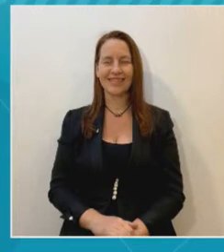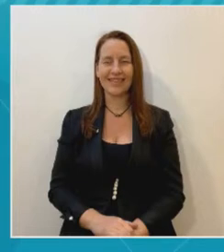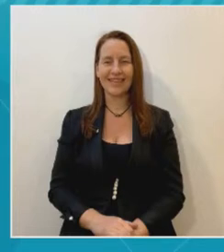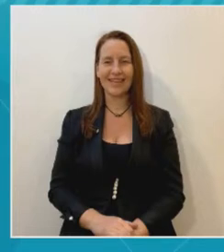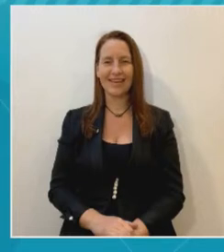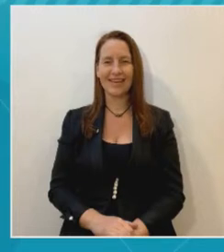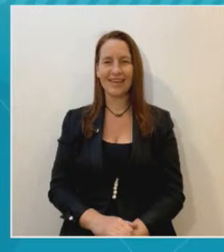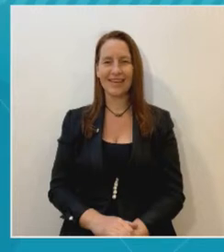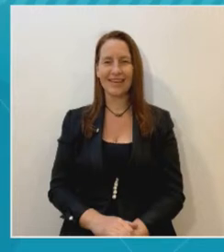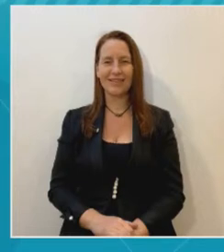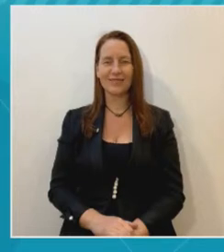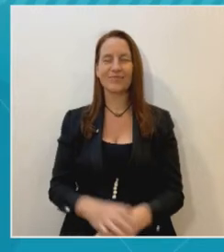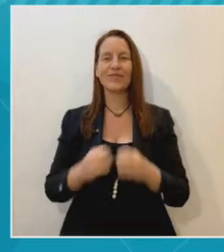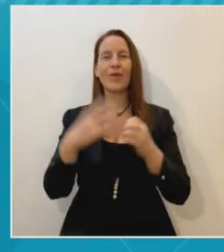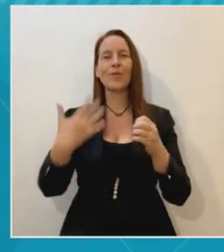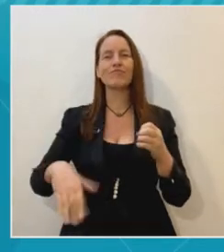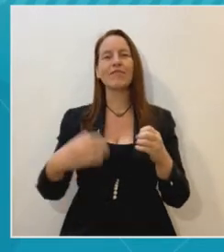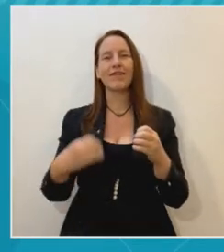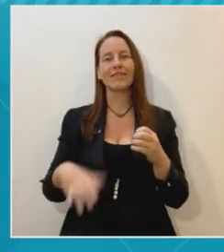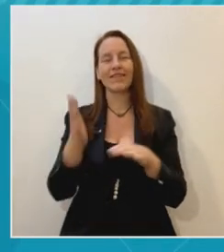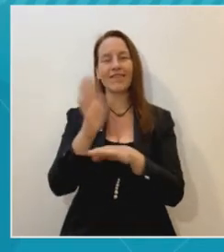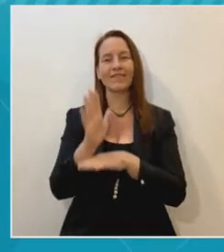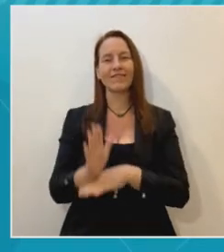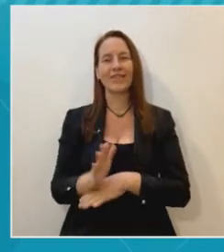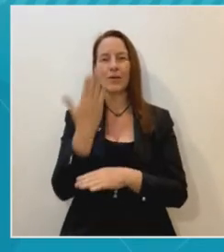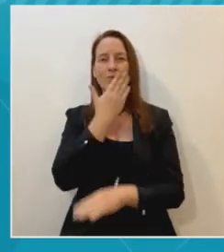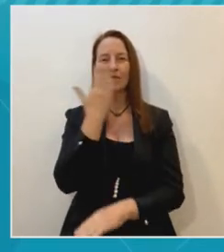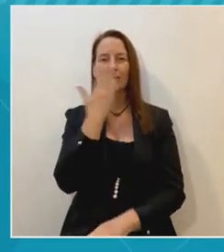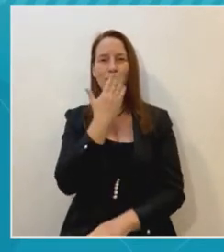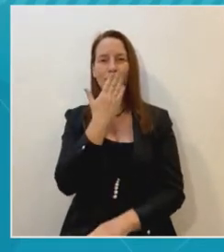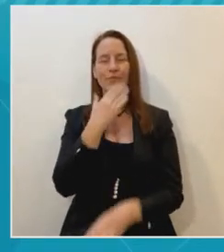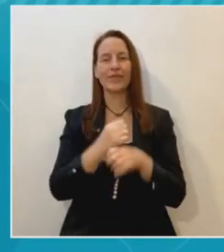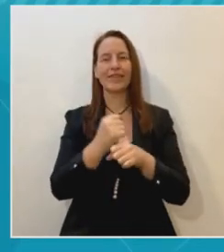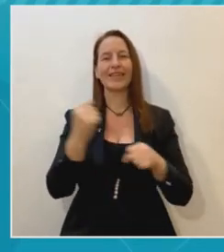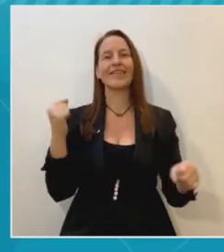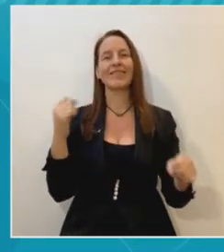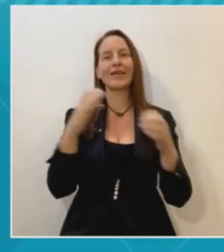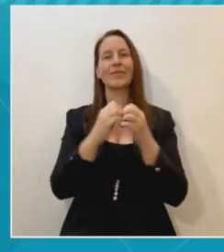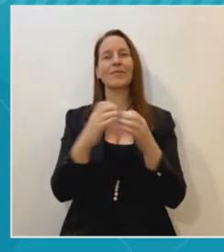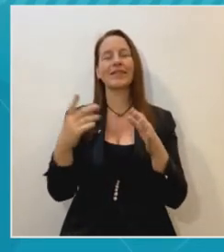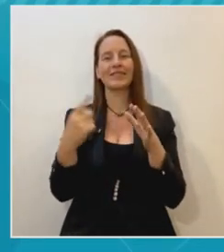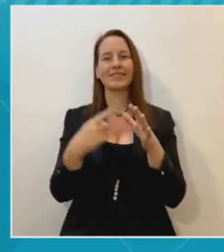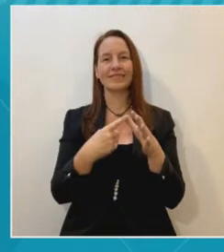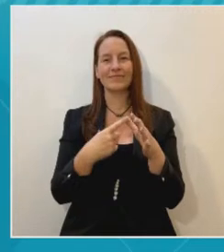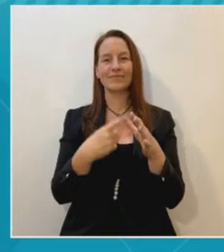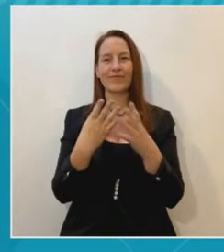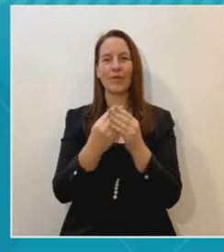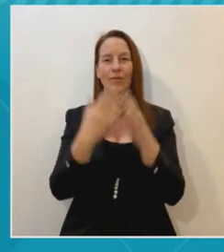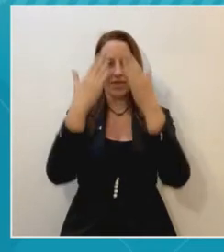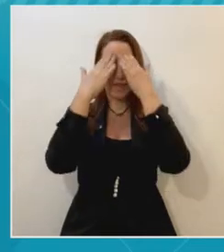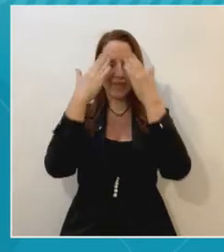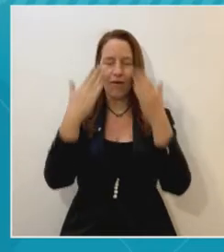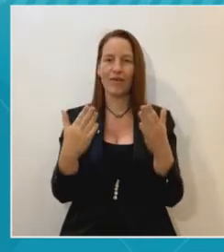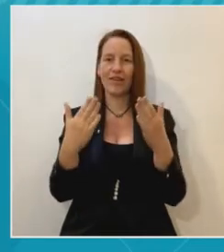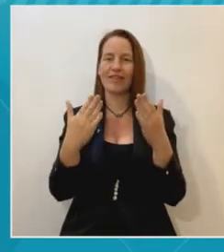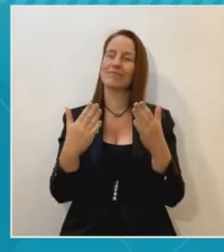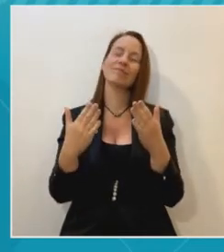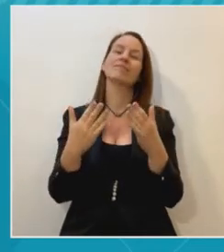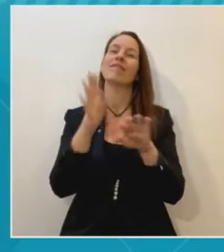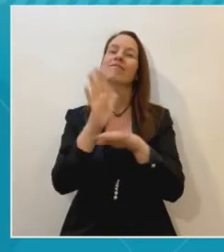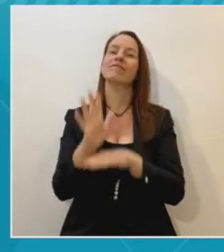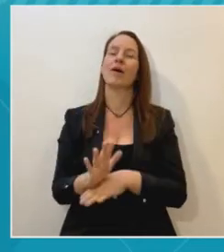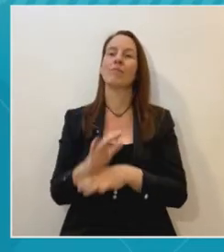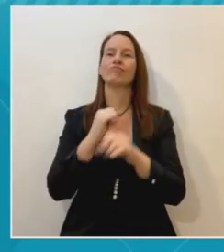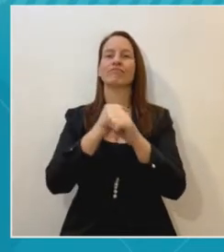Brighton Film School. Degree of Bachelor of Arts with Honours. Film Production.